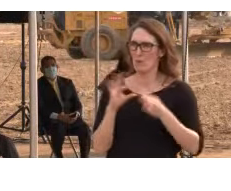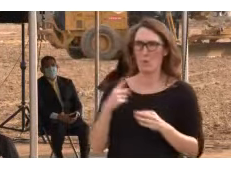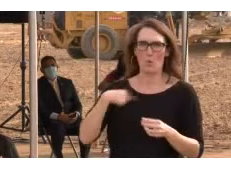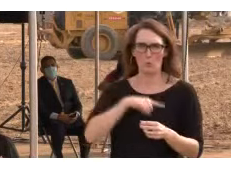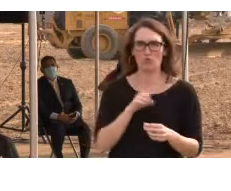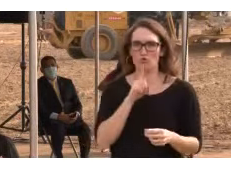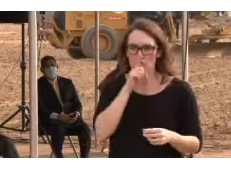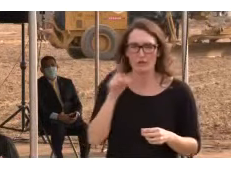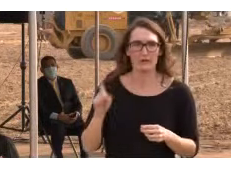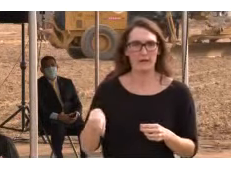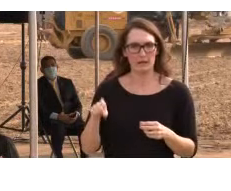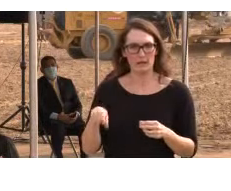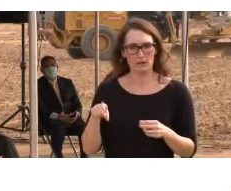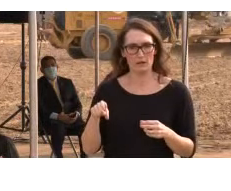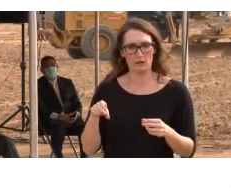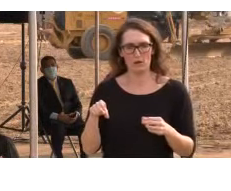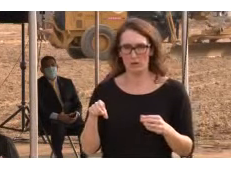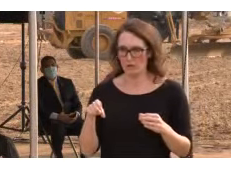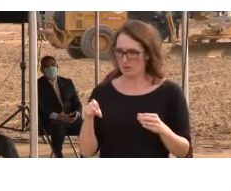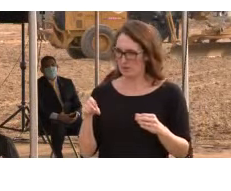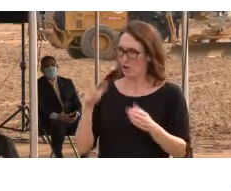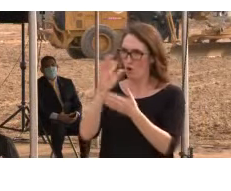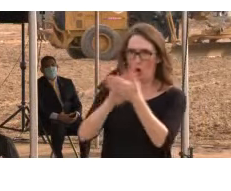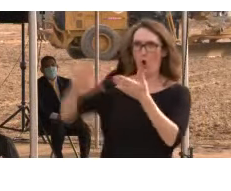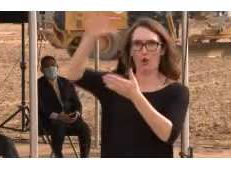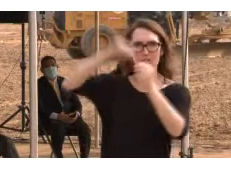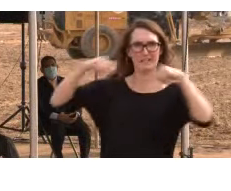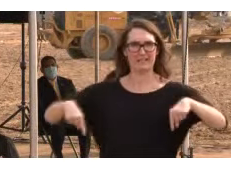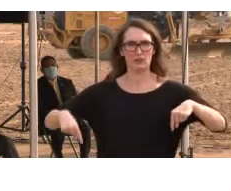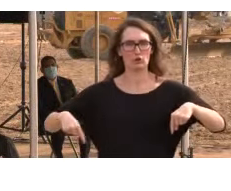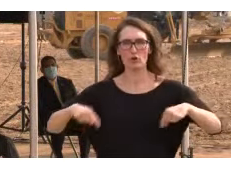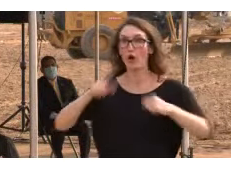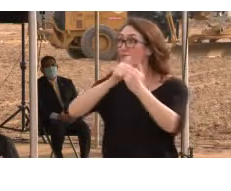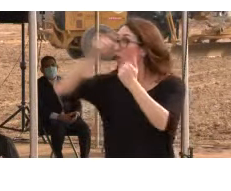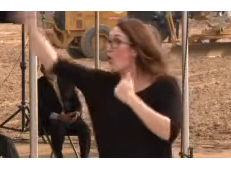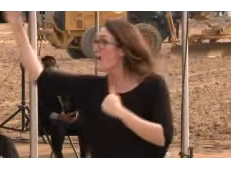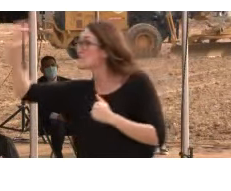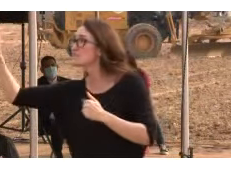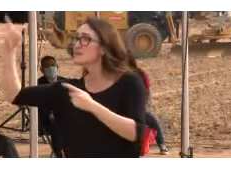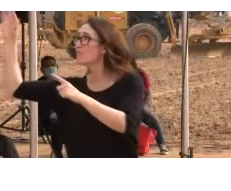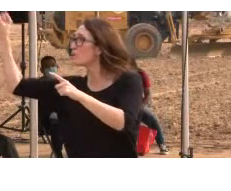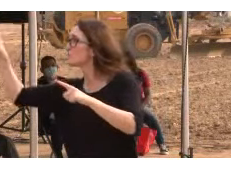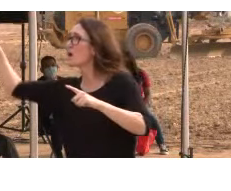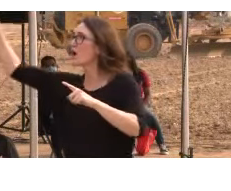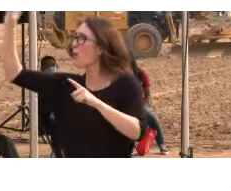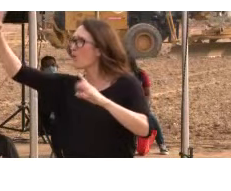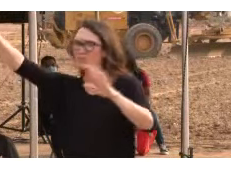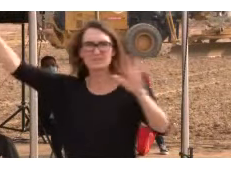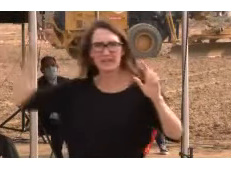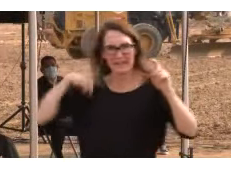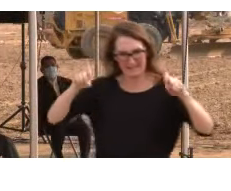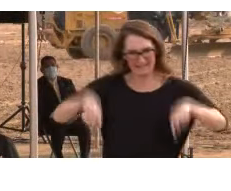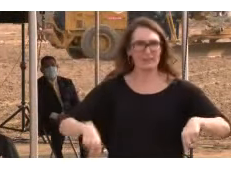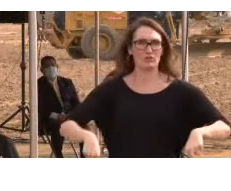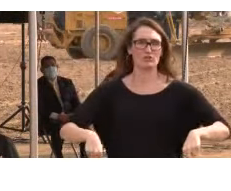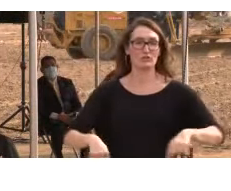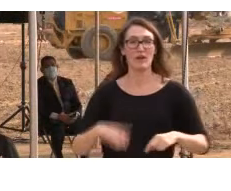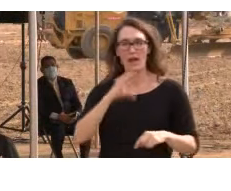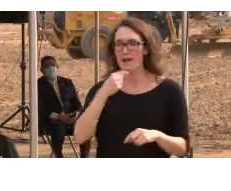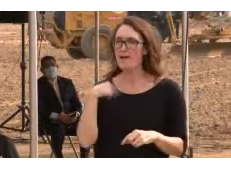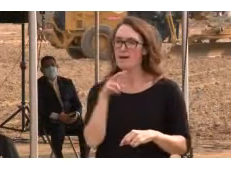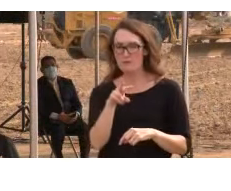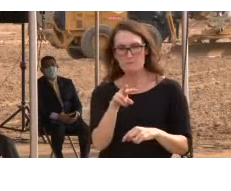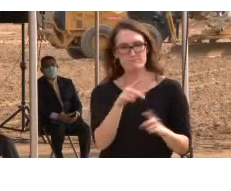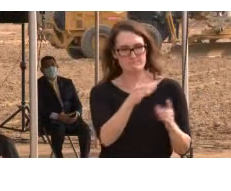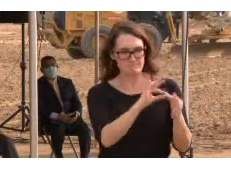really need a higher education institution in our community. And I took the idea and I